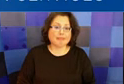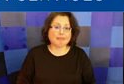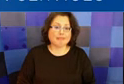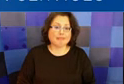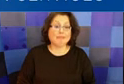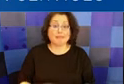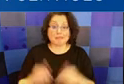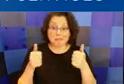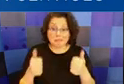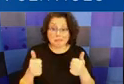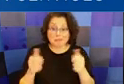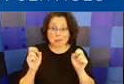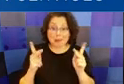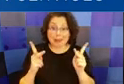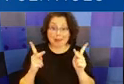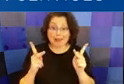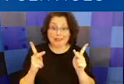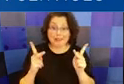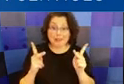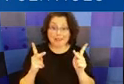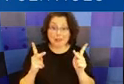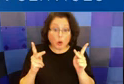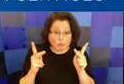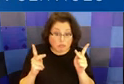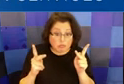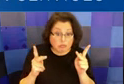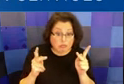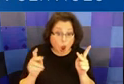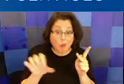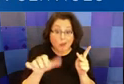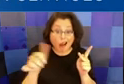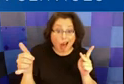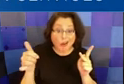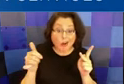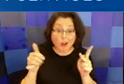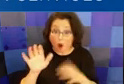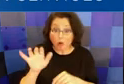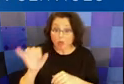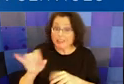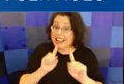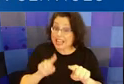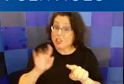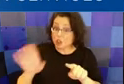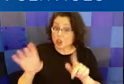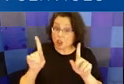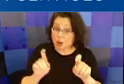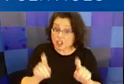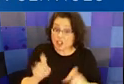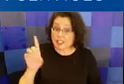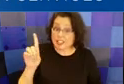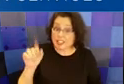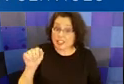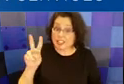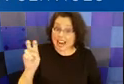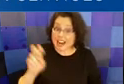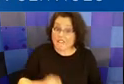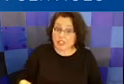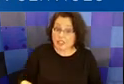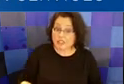All right. So it looks, did that address your question then, Dave?